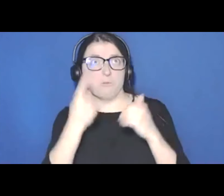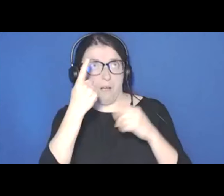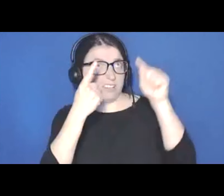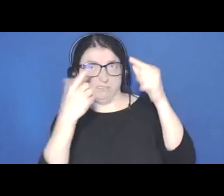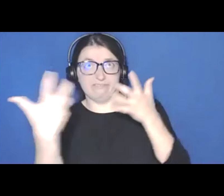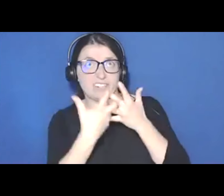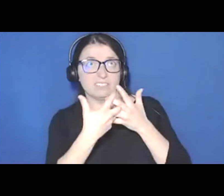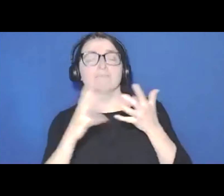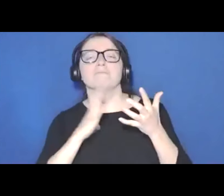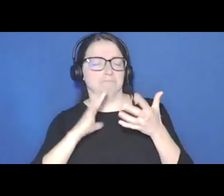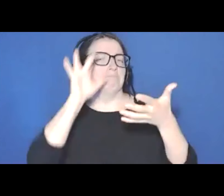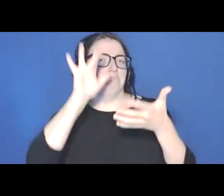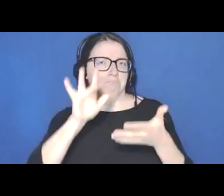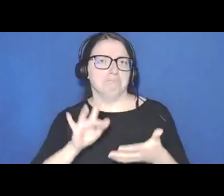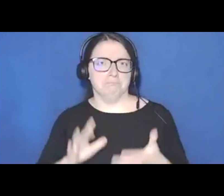role.